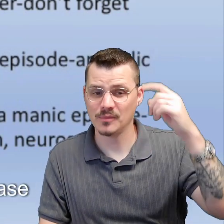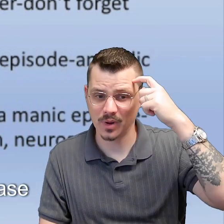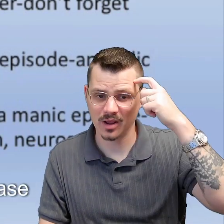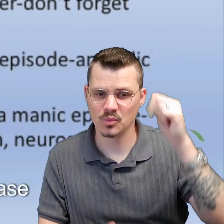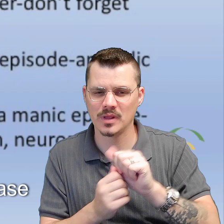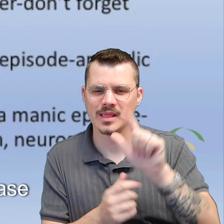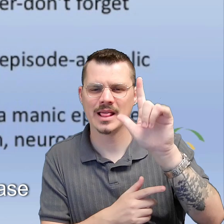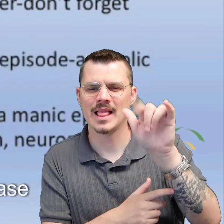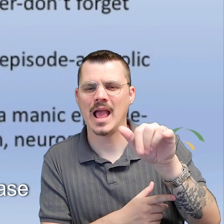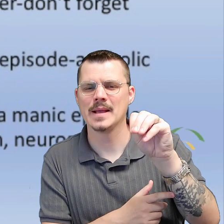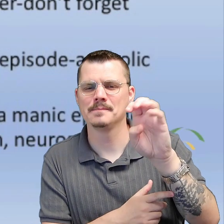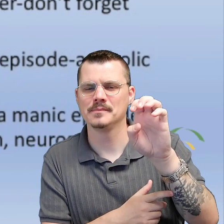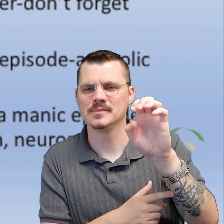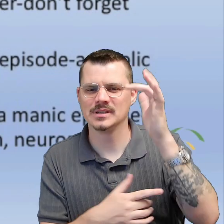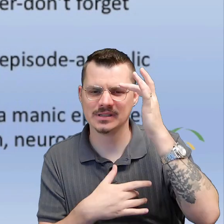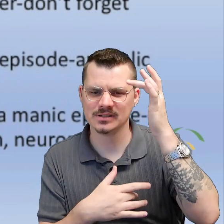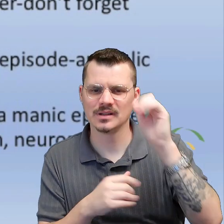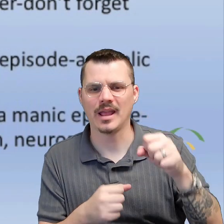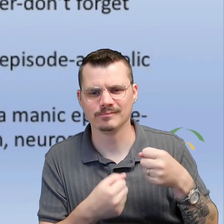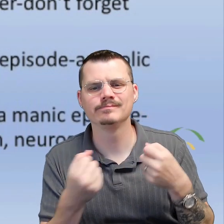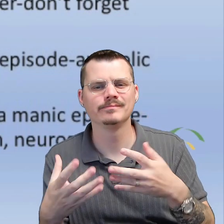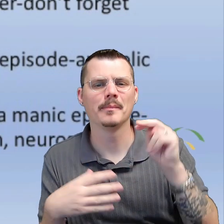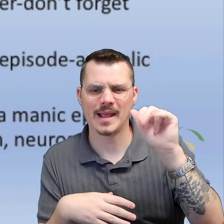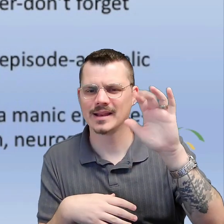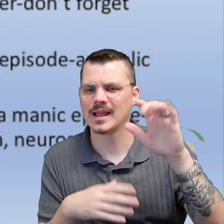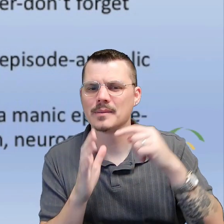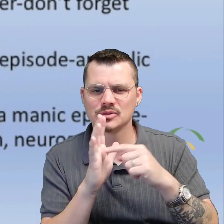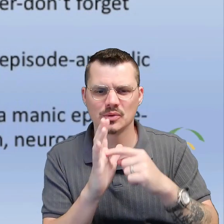with Lyme disease can produce a manic episode.